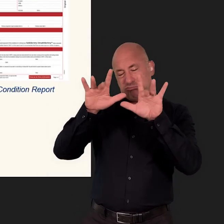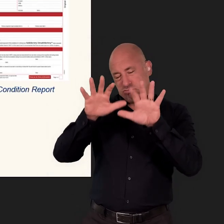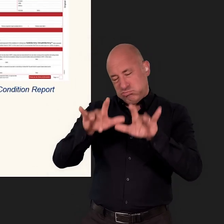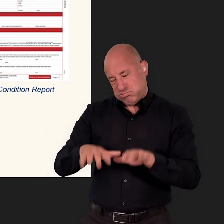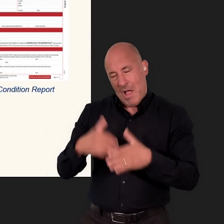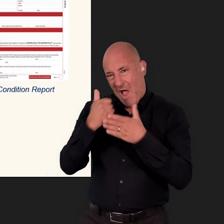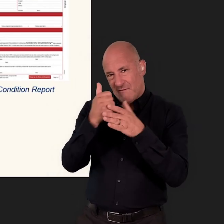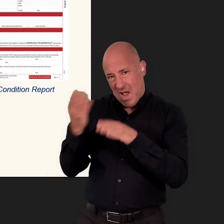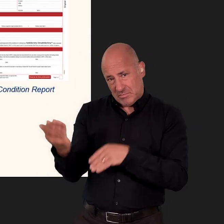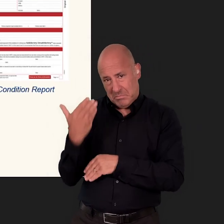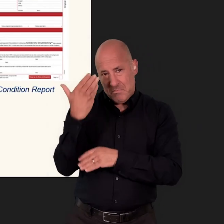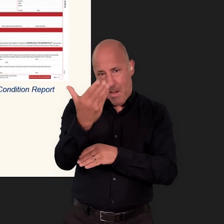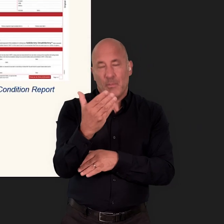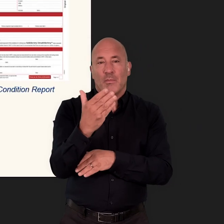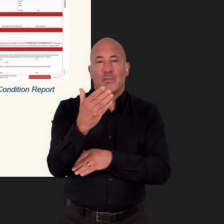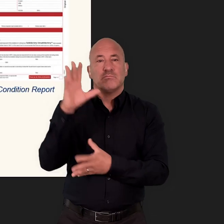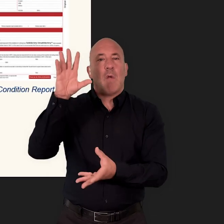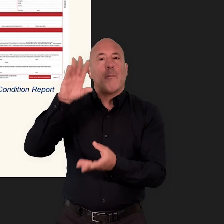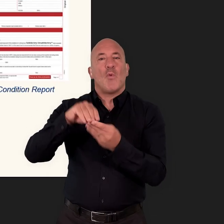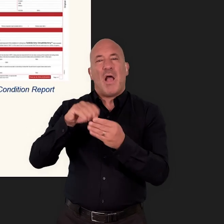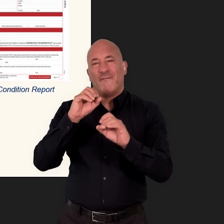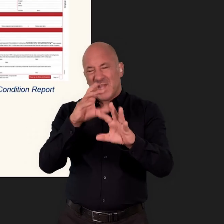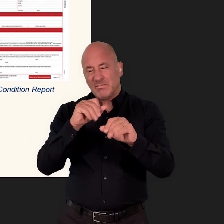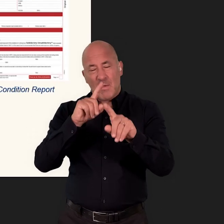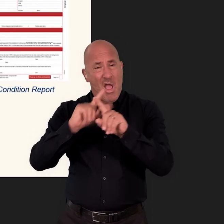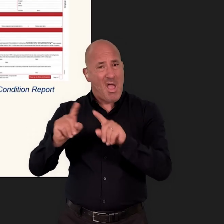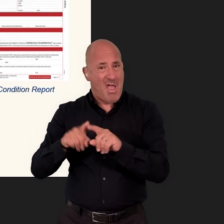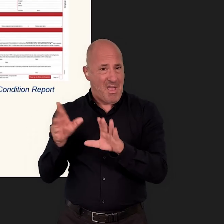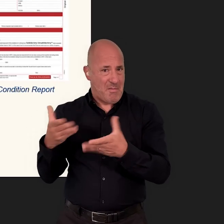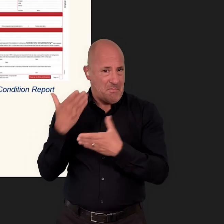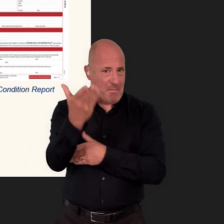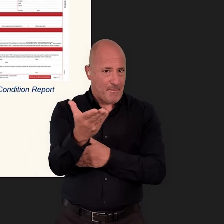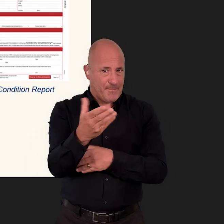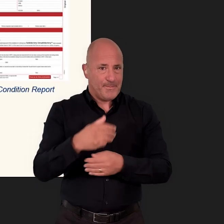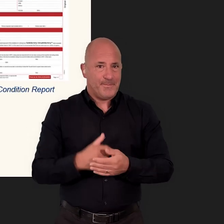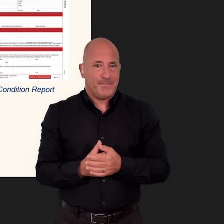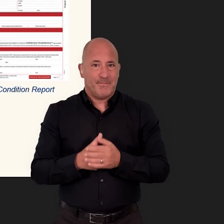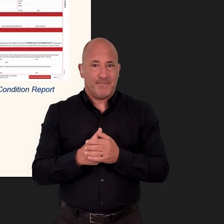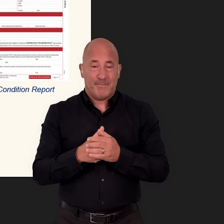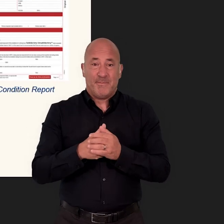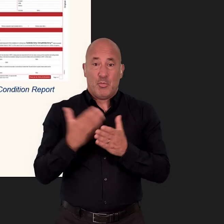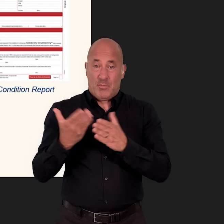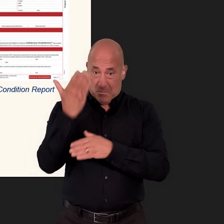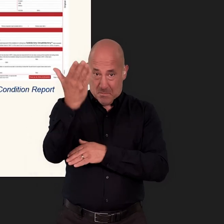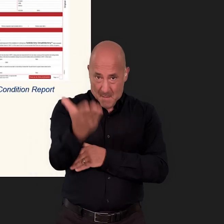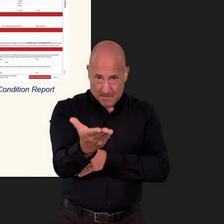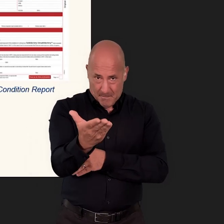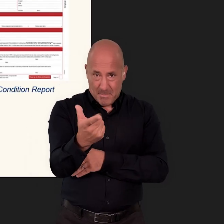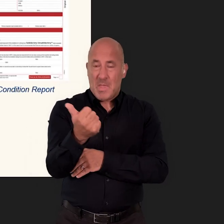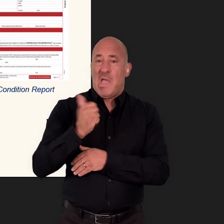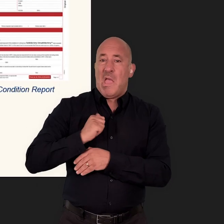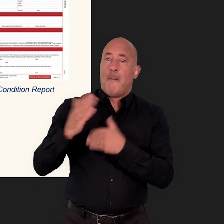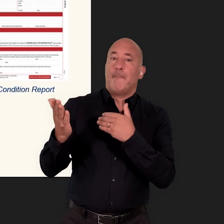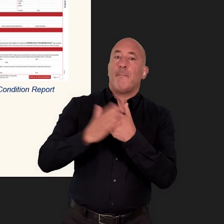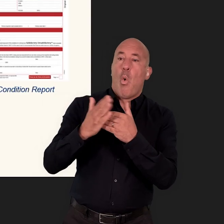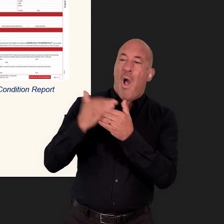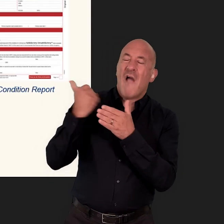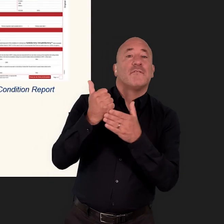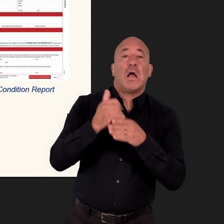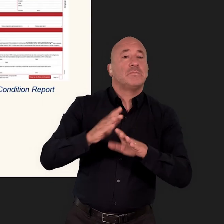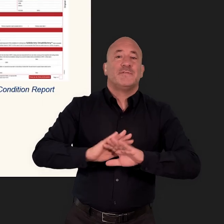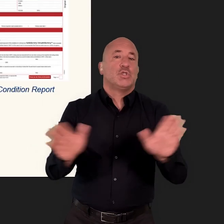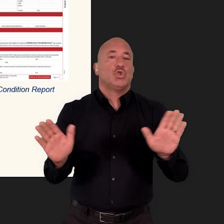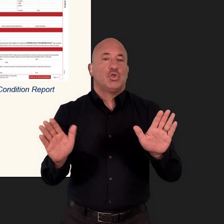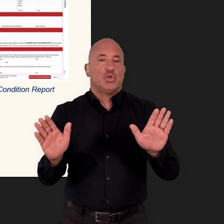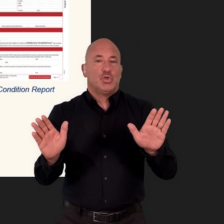receive a written advice report summarising feedback from the Historic England team. They won't be offering further professional